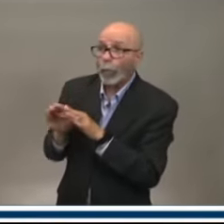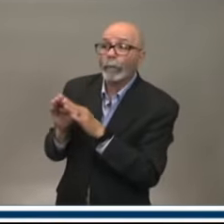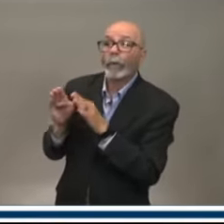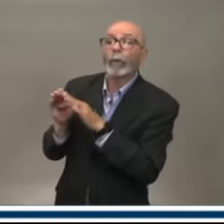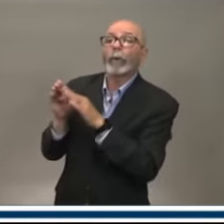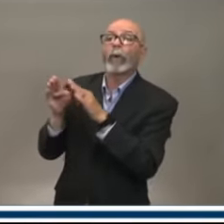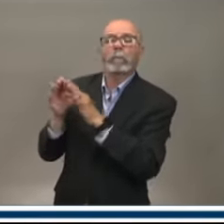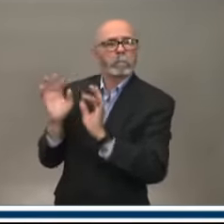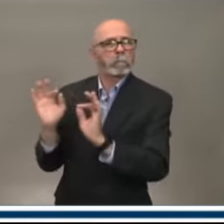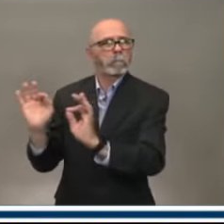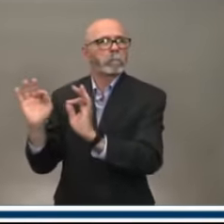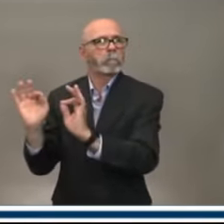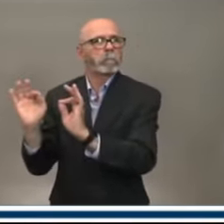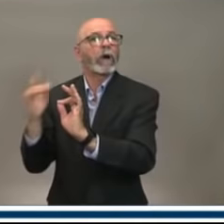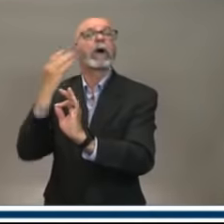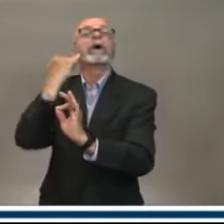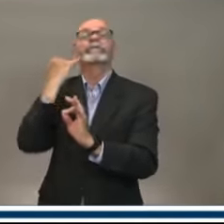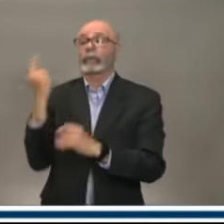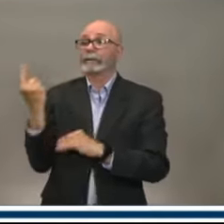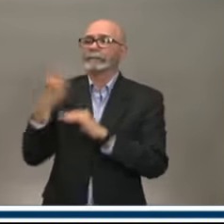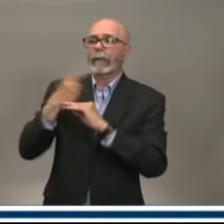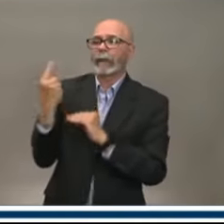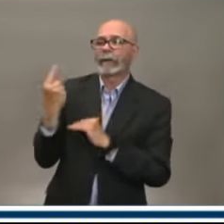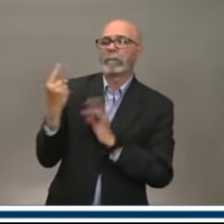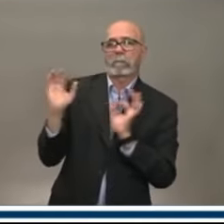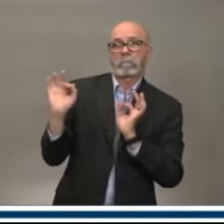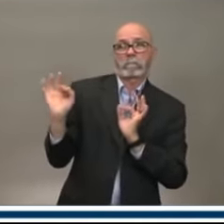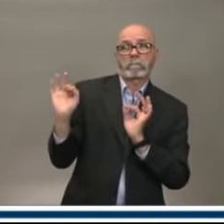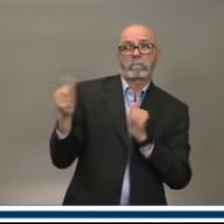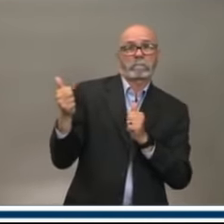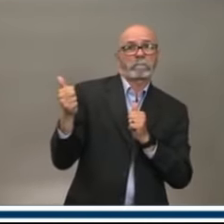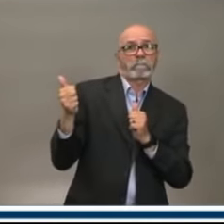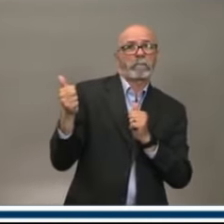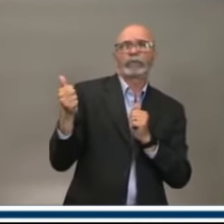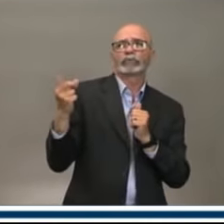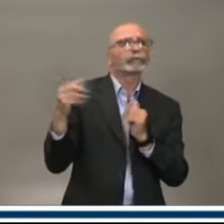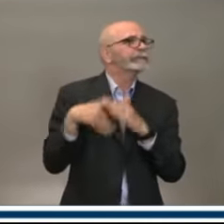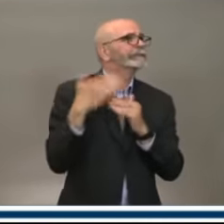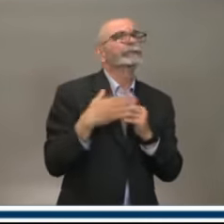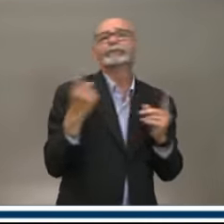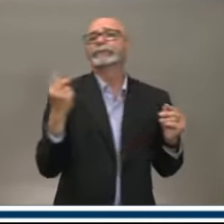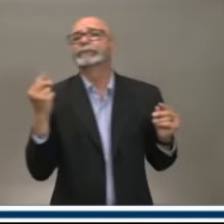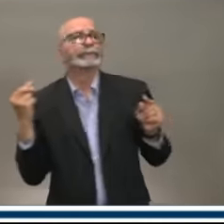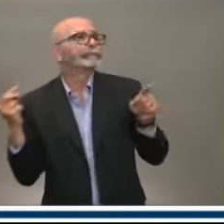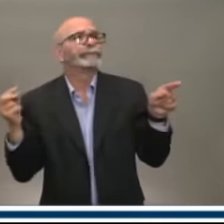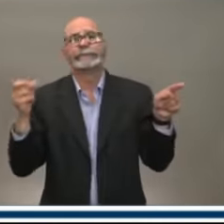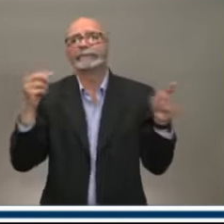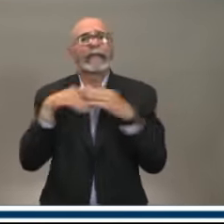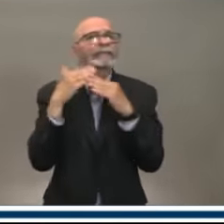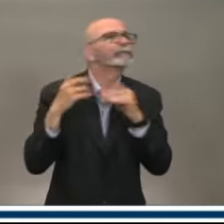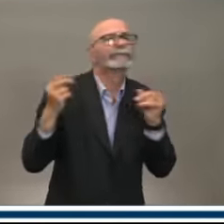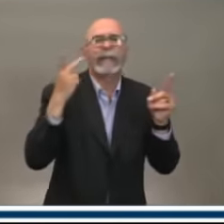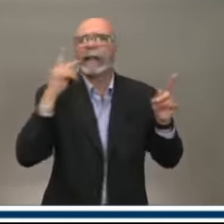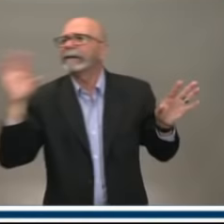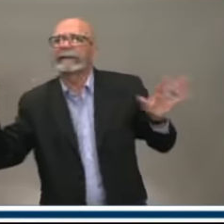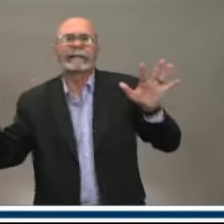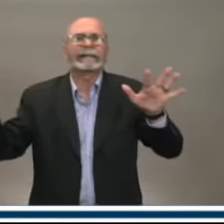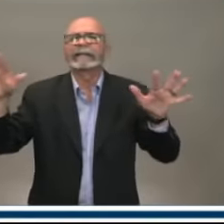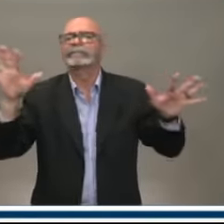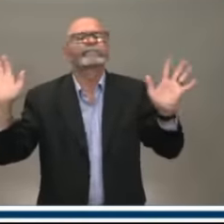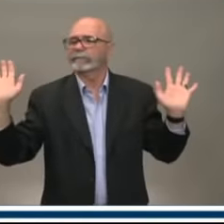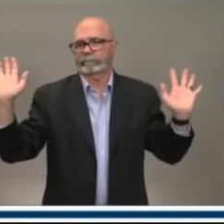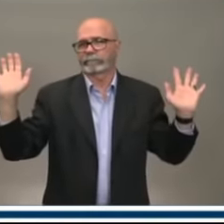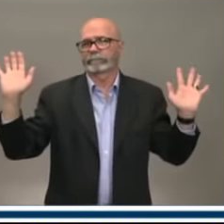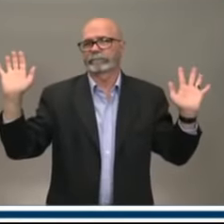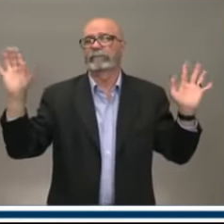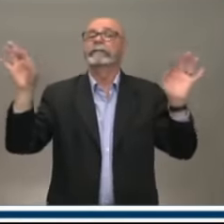day one, as opposed to having people look and wonder what the rules are and what they would have to do in their business. And I think it's important as we go through all